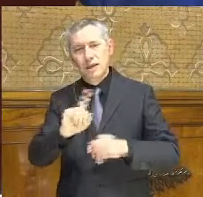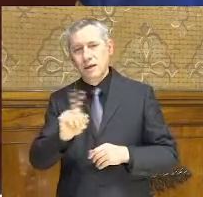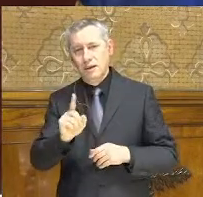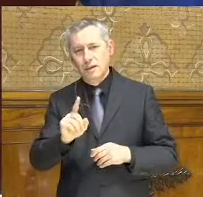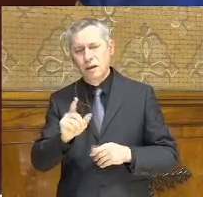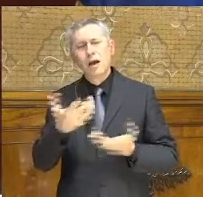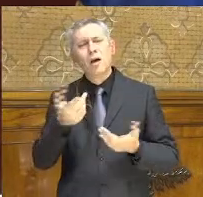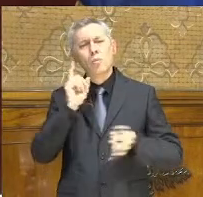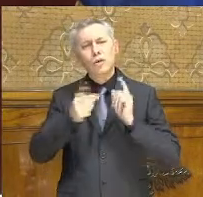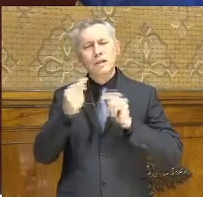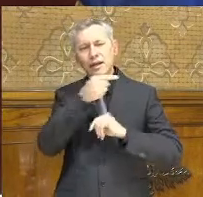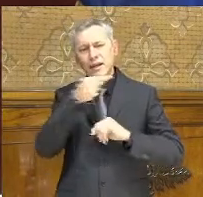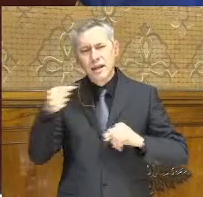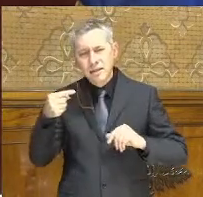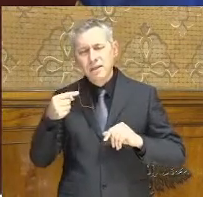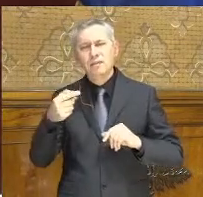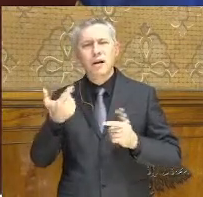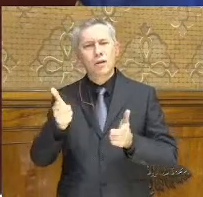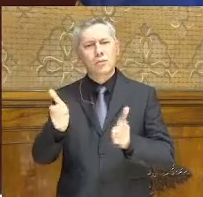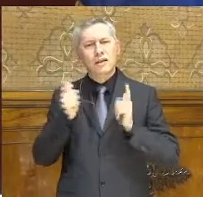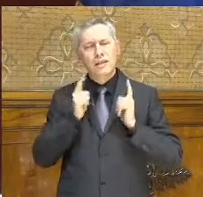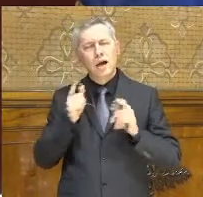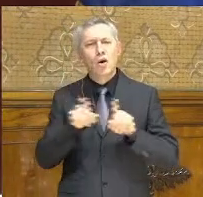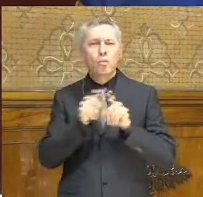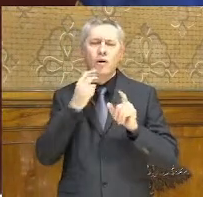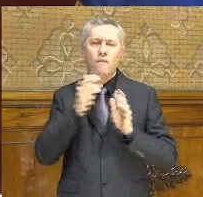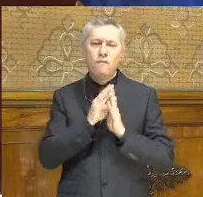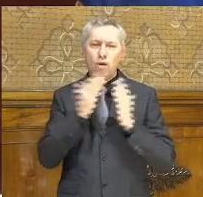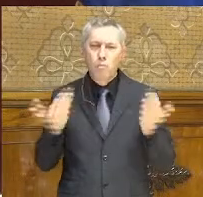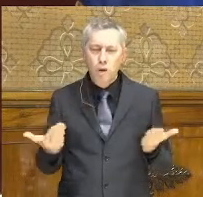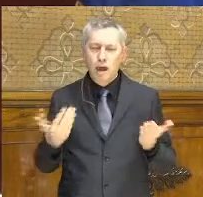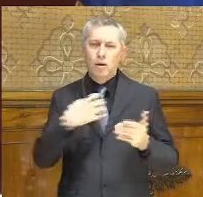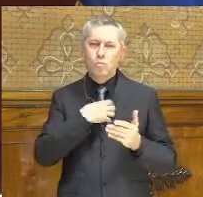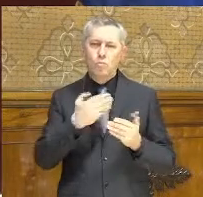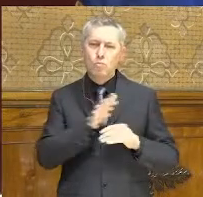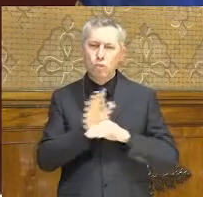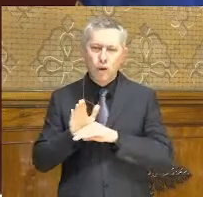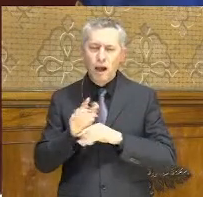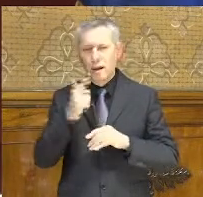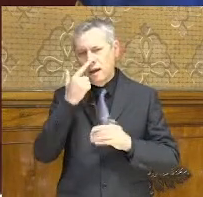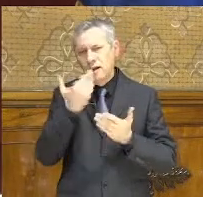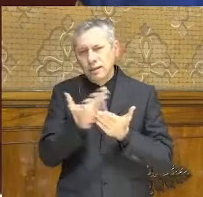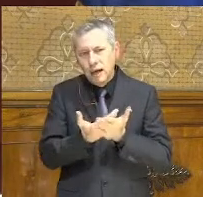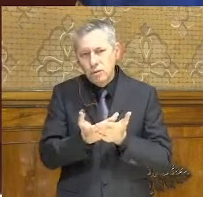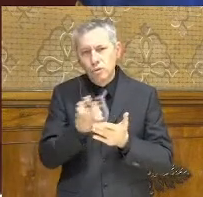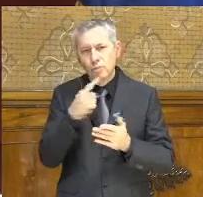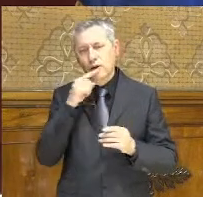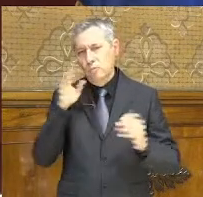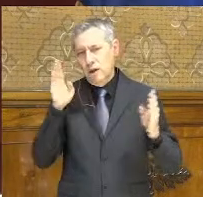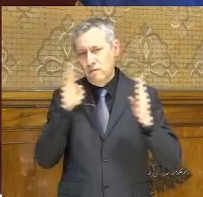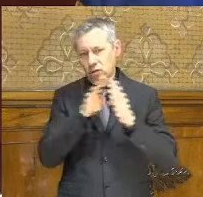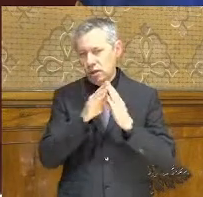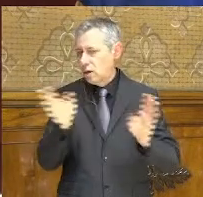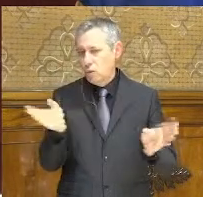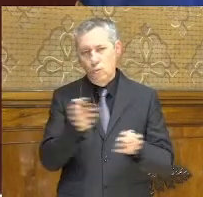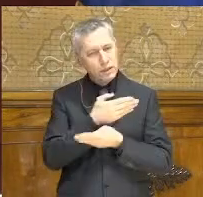be able to provide us with the moral vocabulary adequate for coping with them."